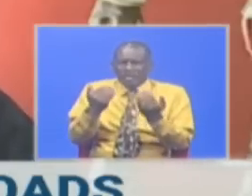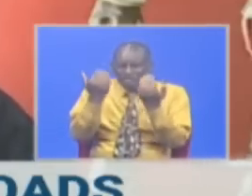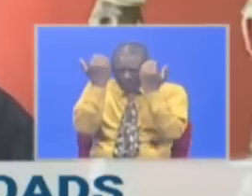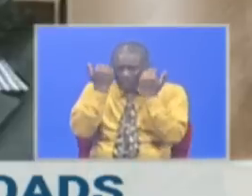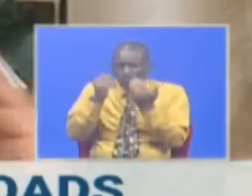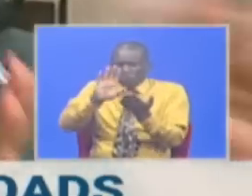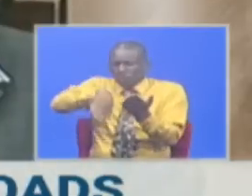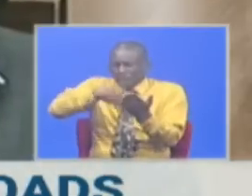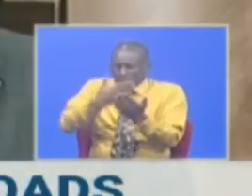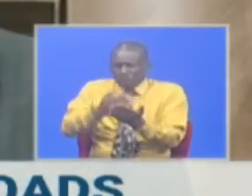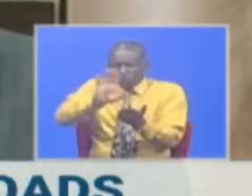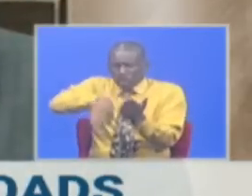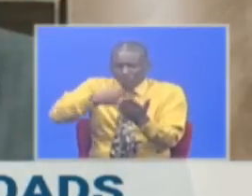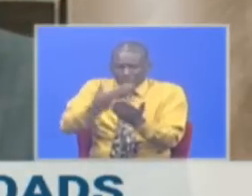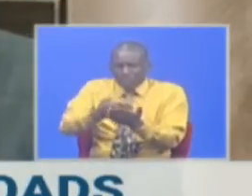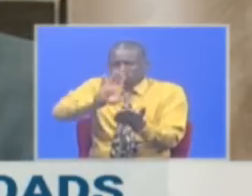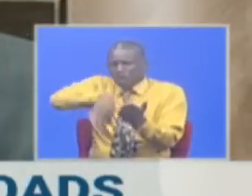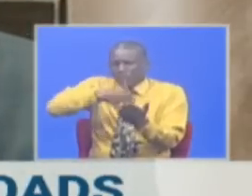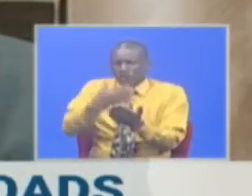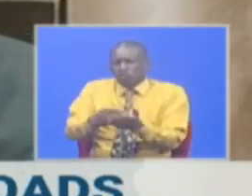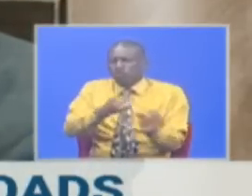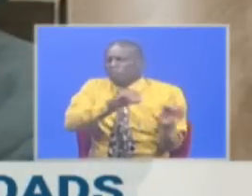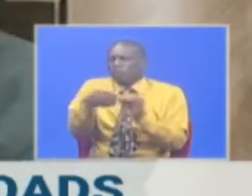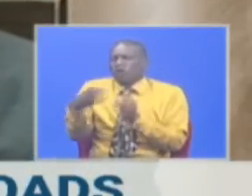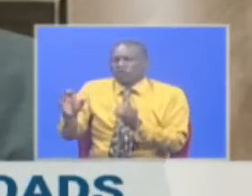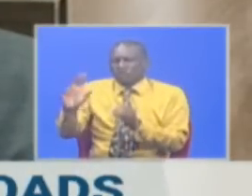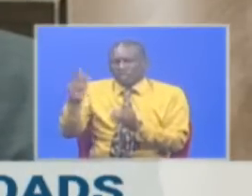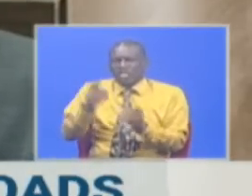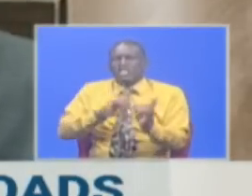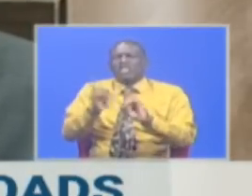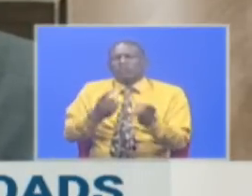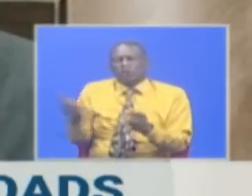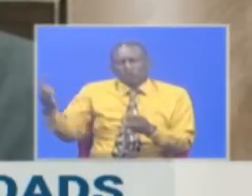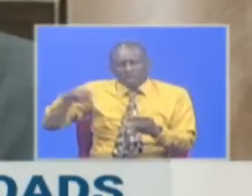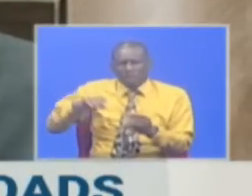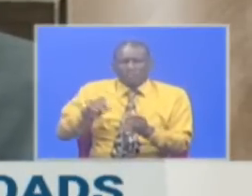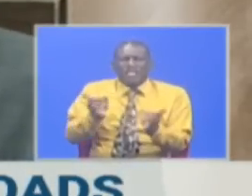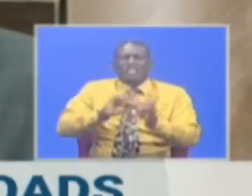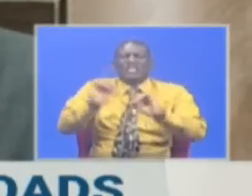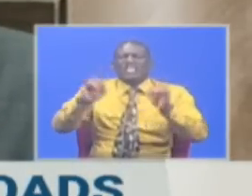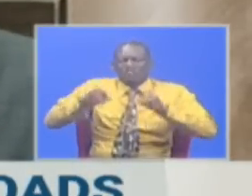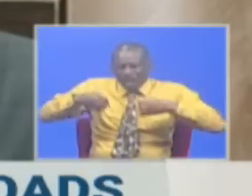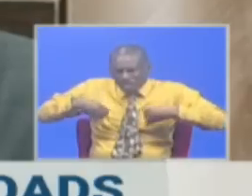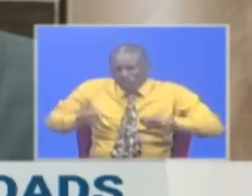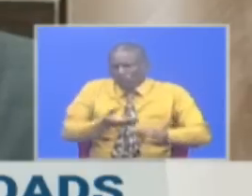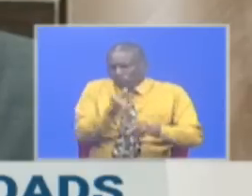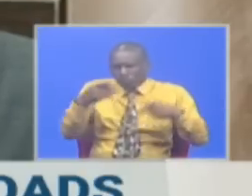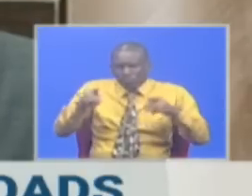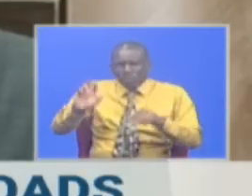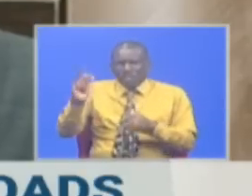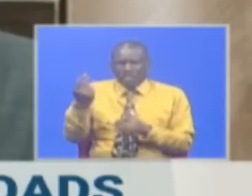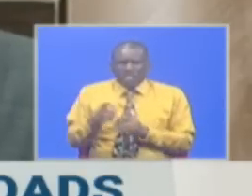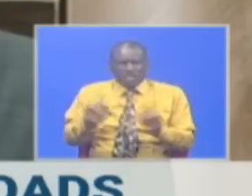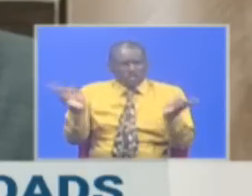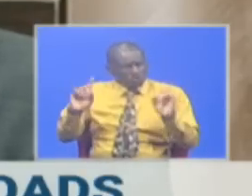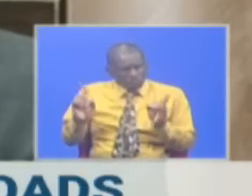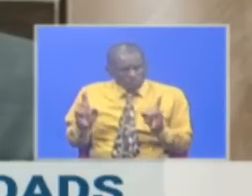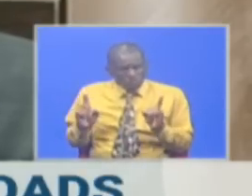application for extradition. They were not coming to take plea for whatever. There has never been a trial for those people in Kenya. Okay.